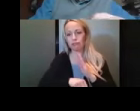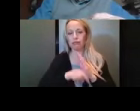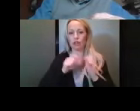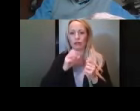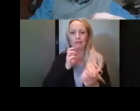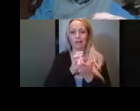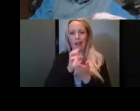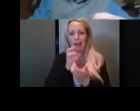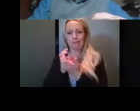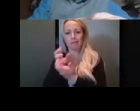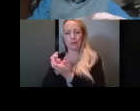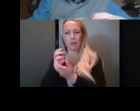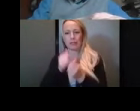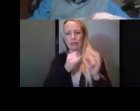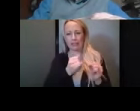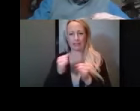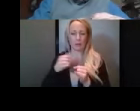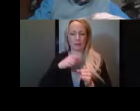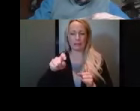each individual participant.